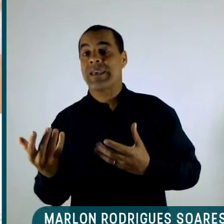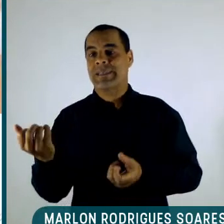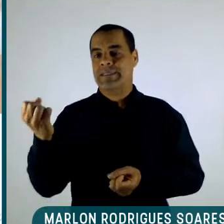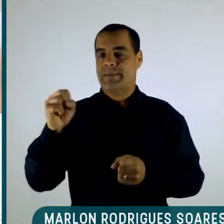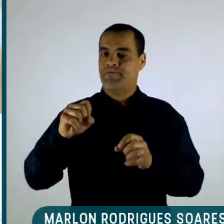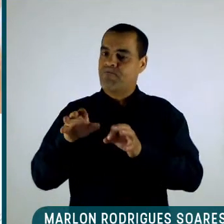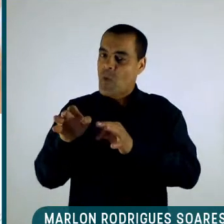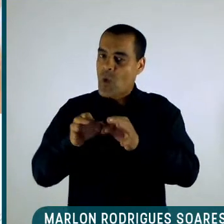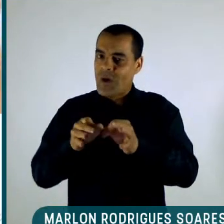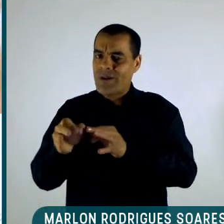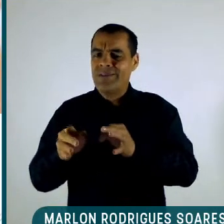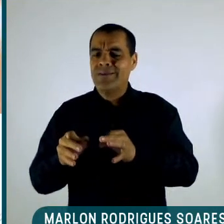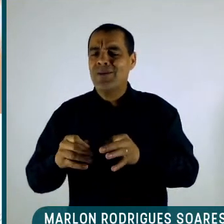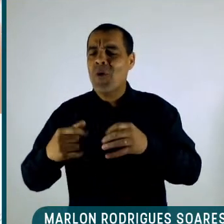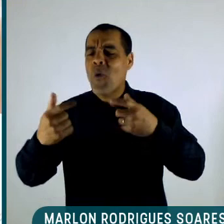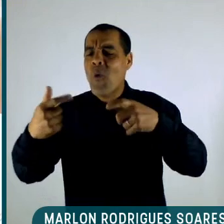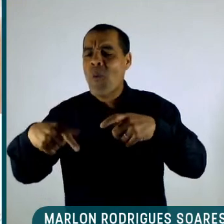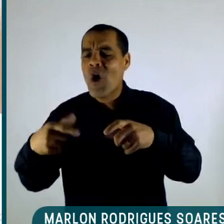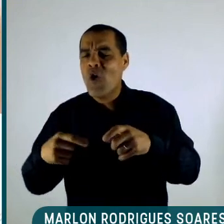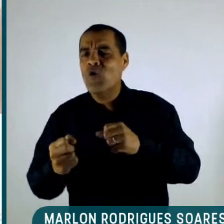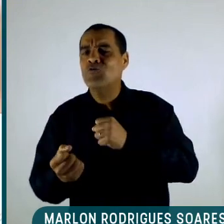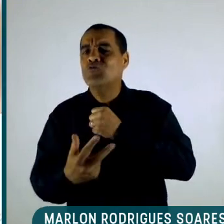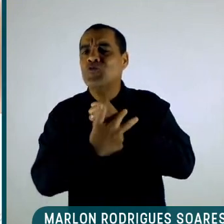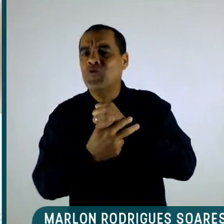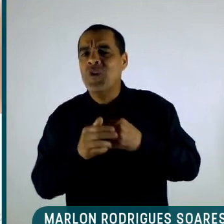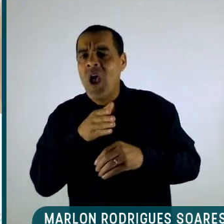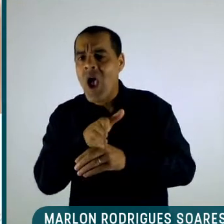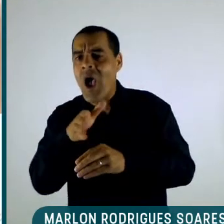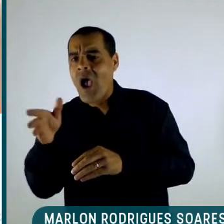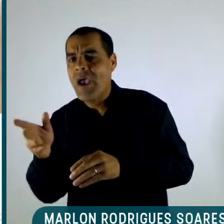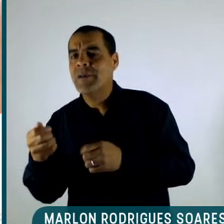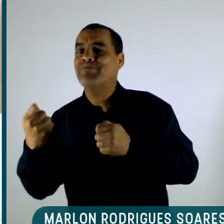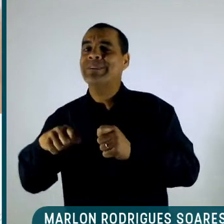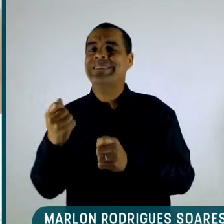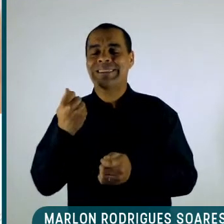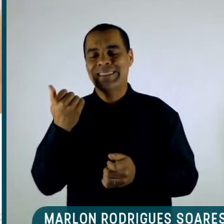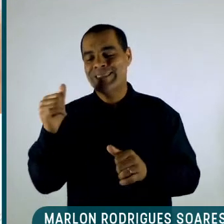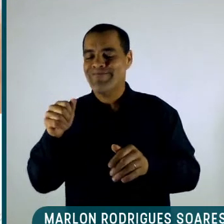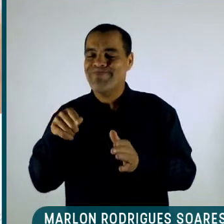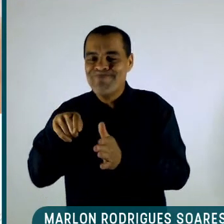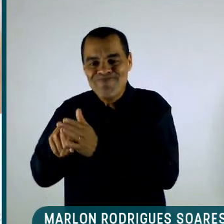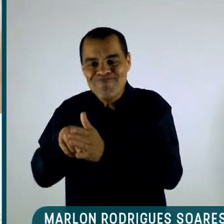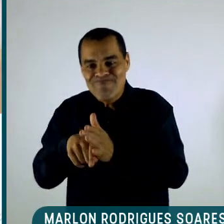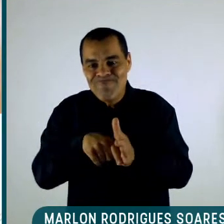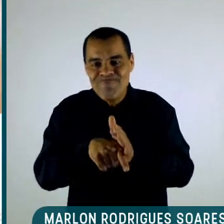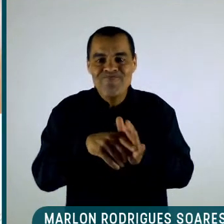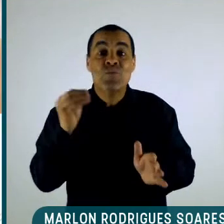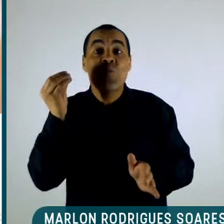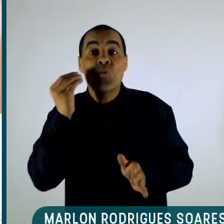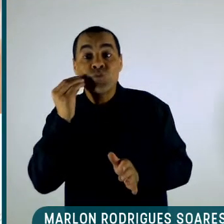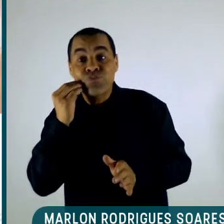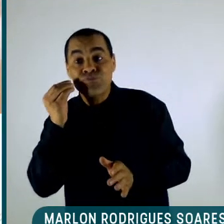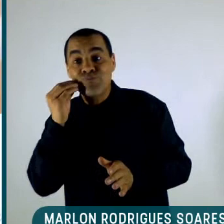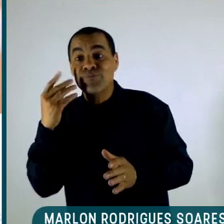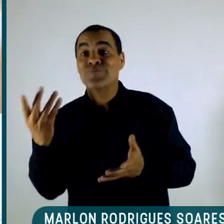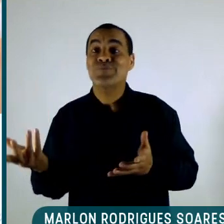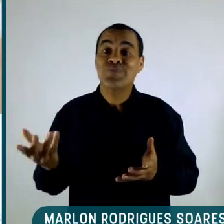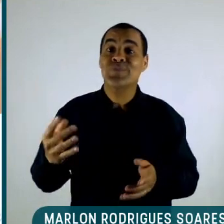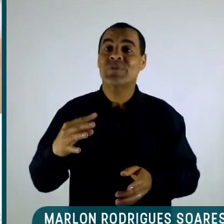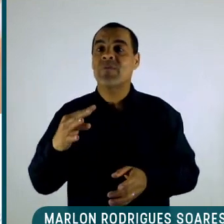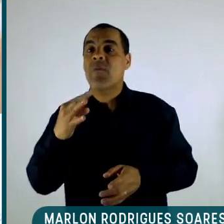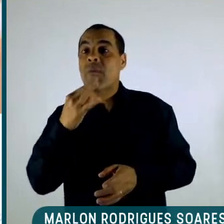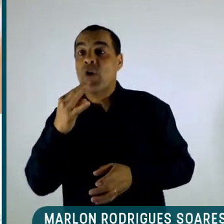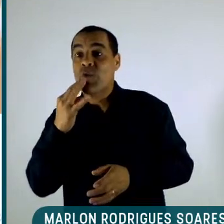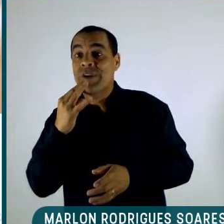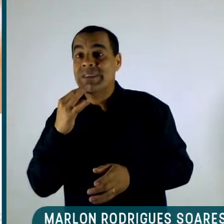this organization where the virus is directing itself and